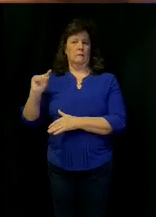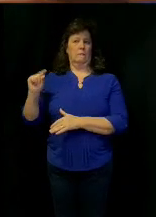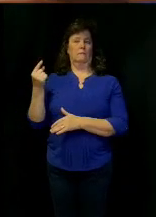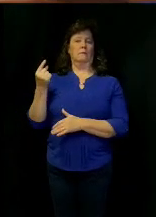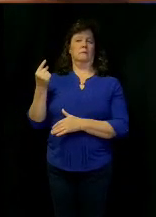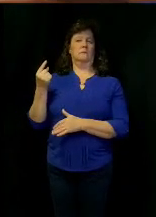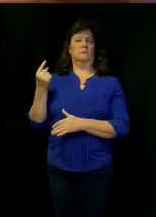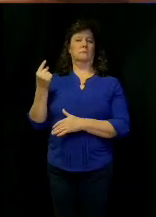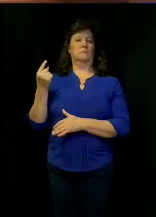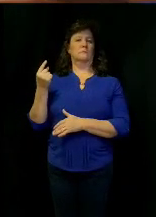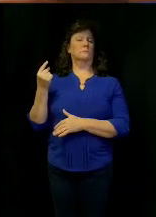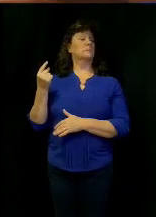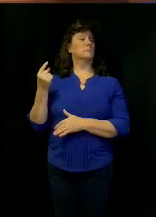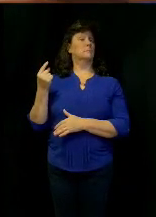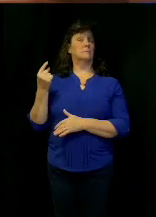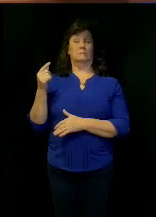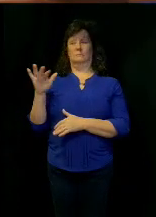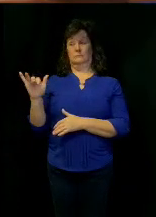That's okay.